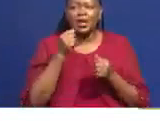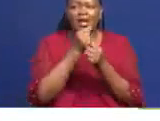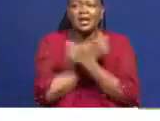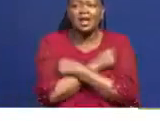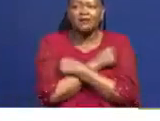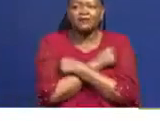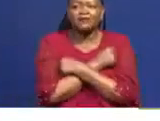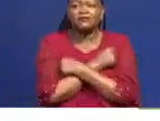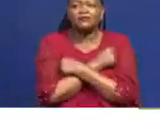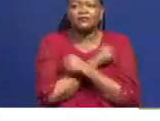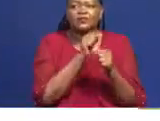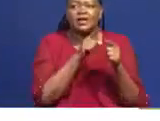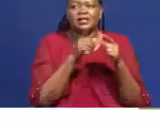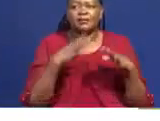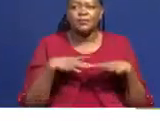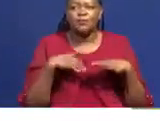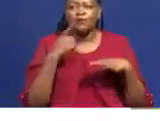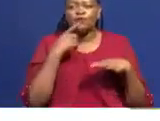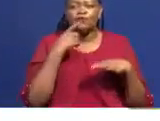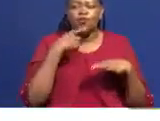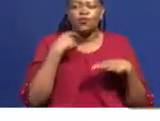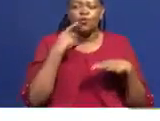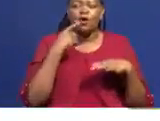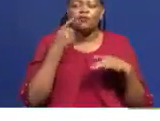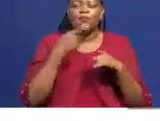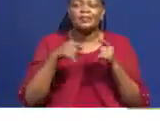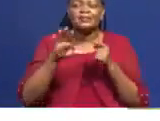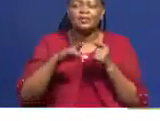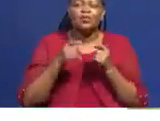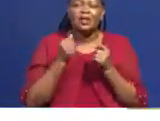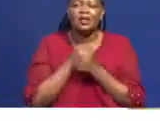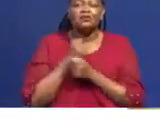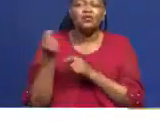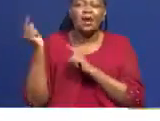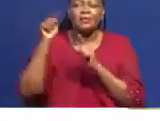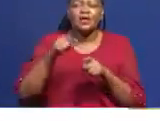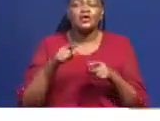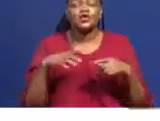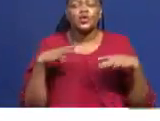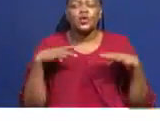sisi kama watu wa area hii, tunapenda kuja hapo kutulia.